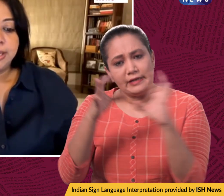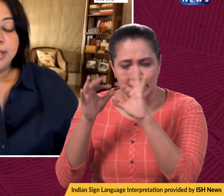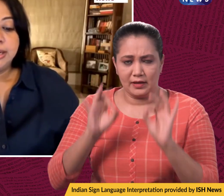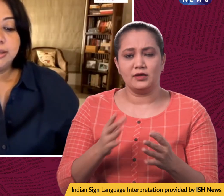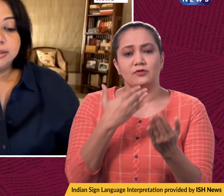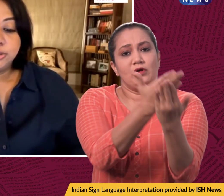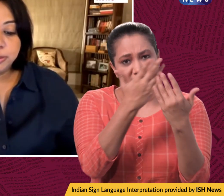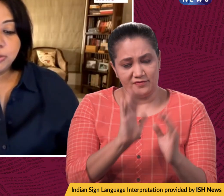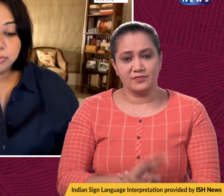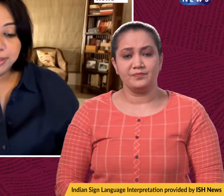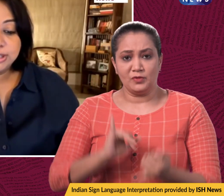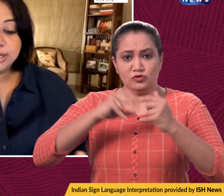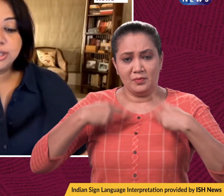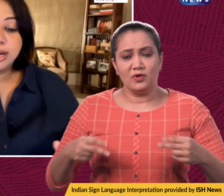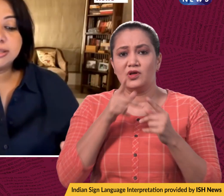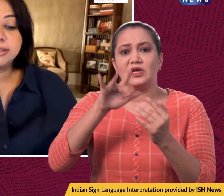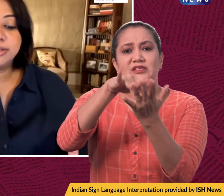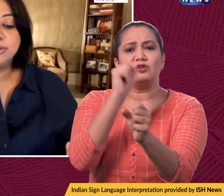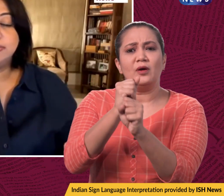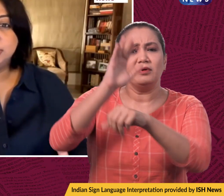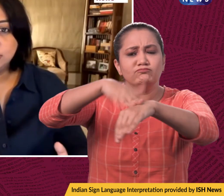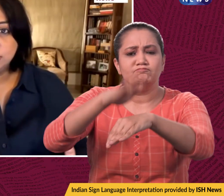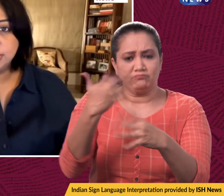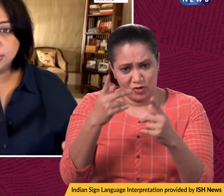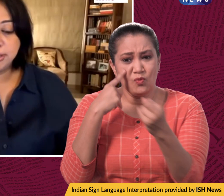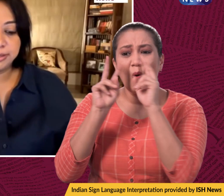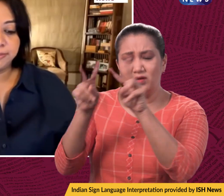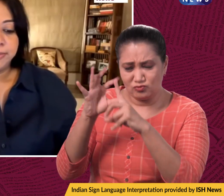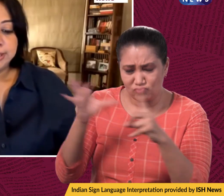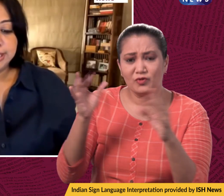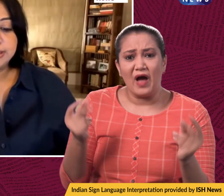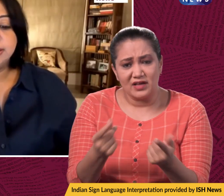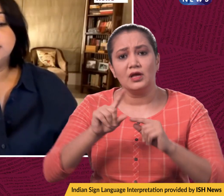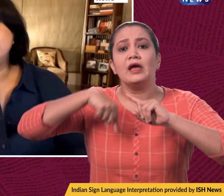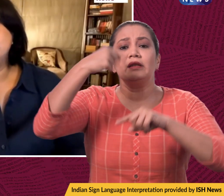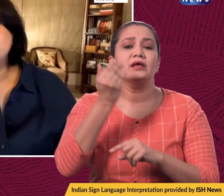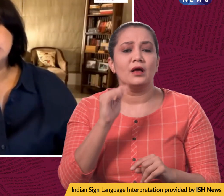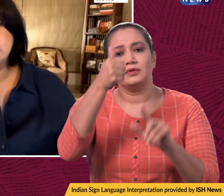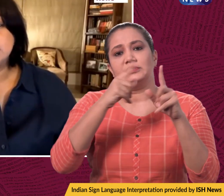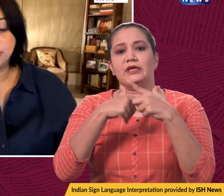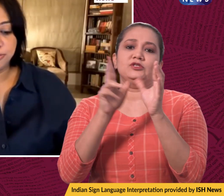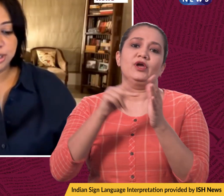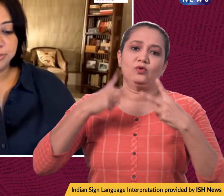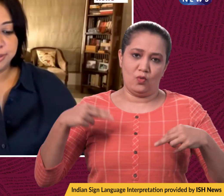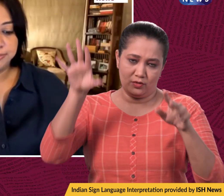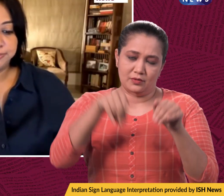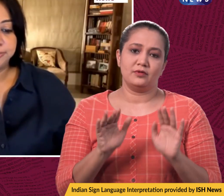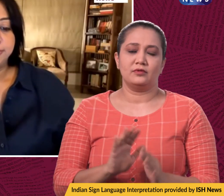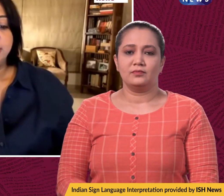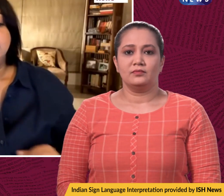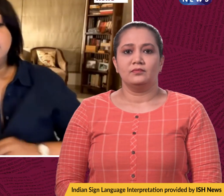reservation. The Supreme Court bench had actually asked the central government to look into the matter. The next hearing will happen on the 6th of